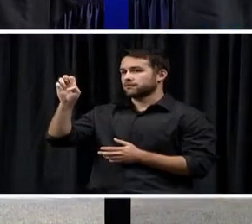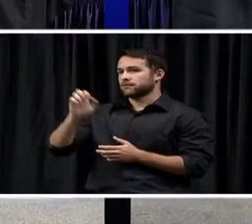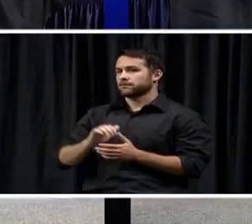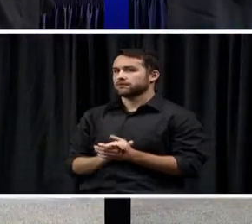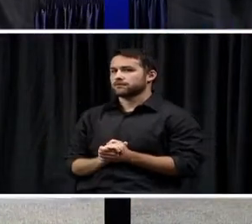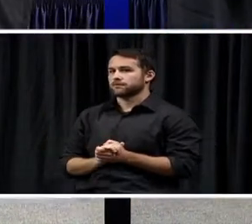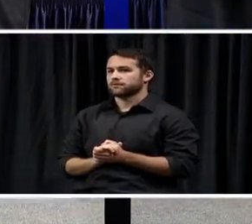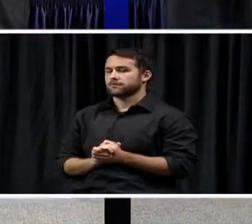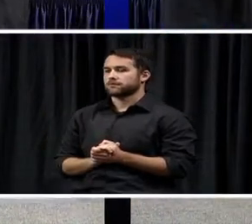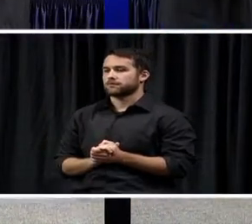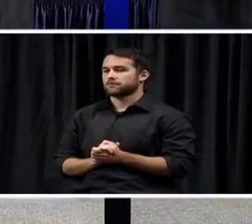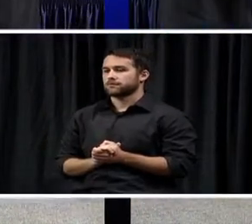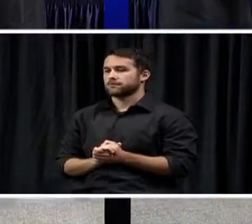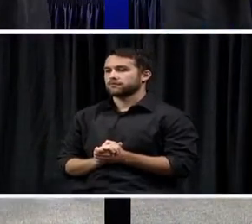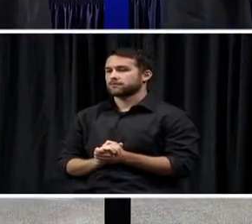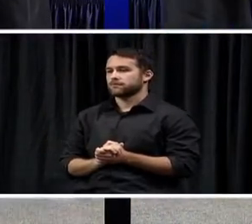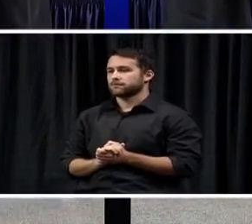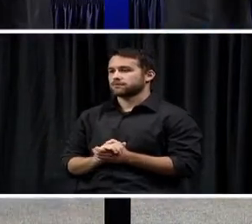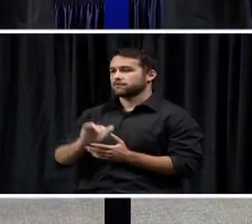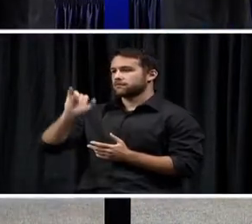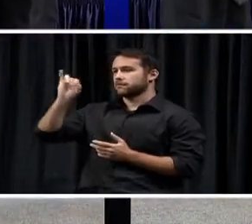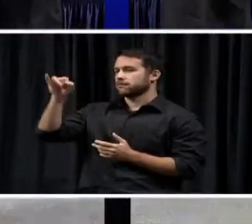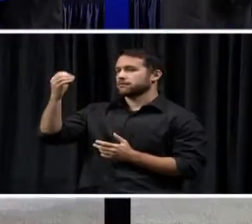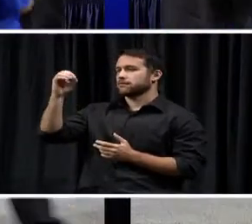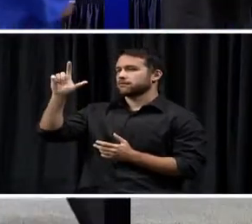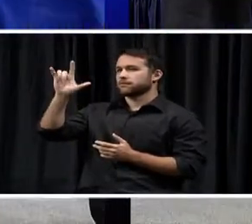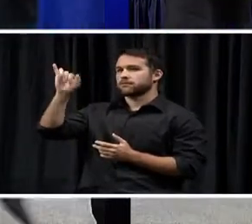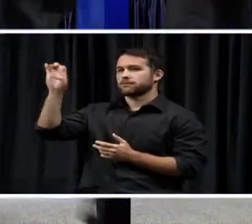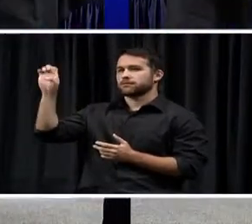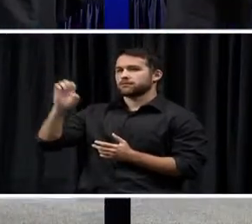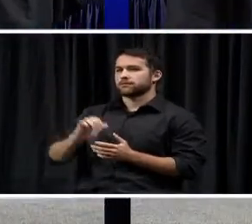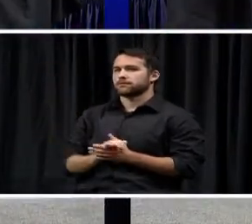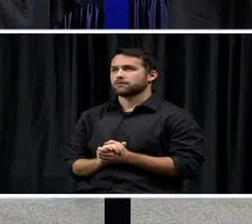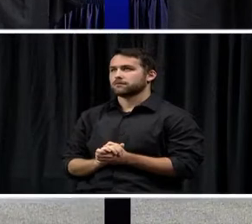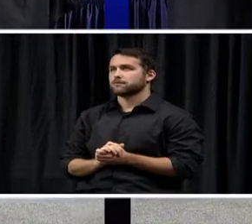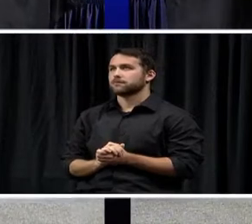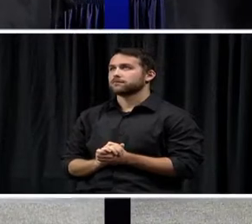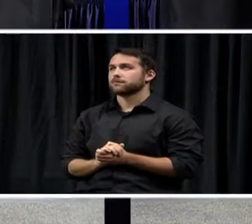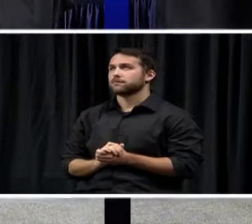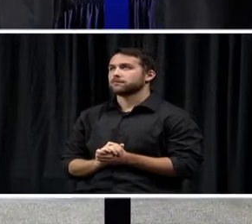Turner Jr. Jolie Isabella Trustee.